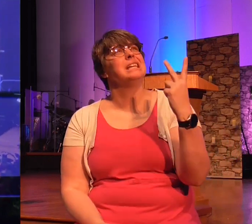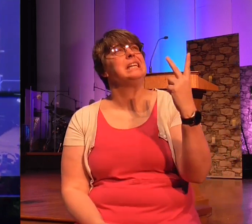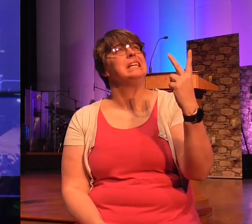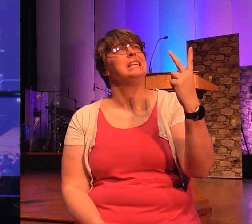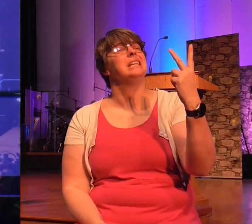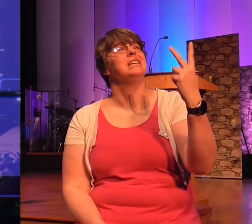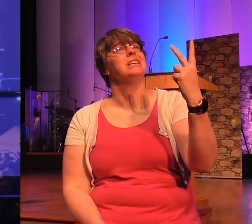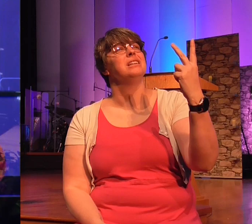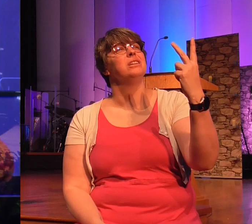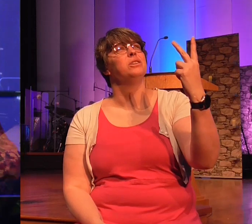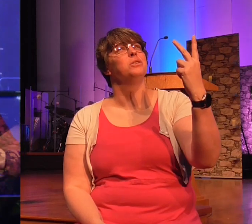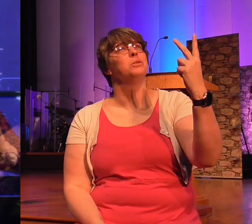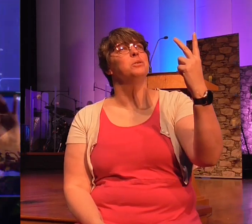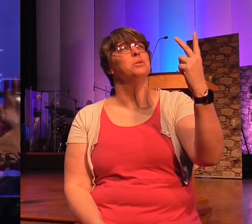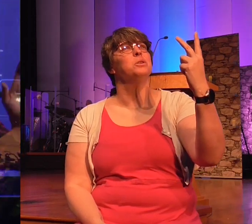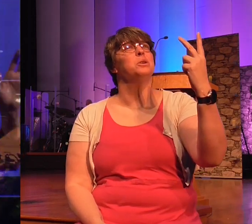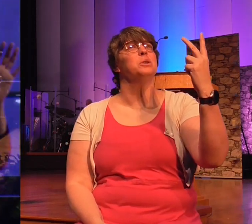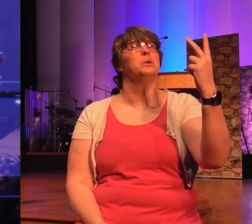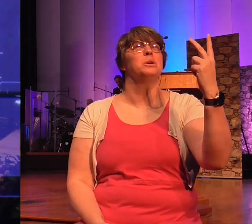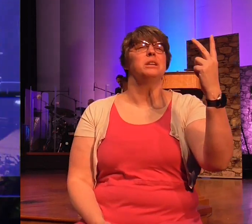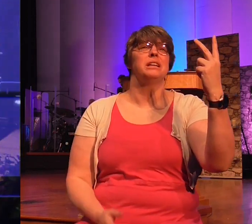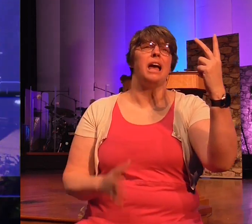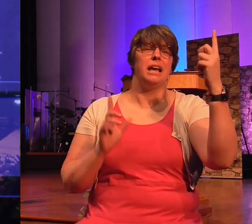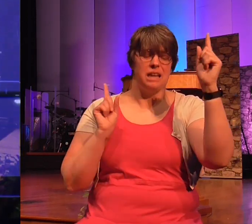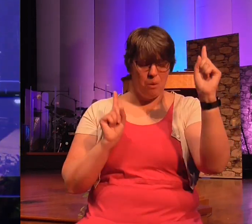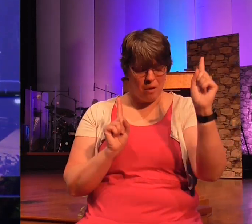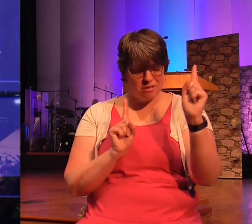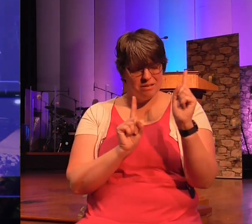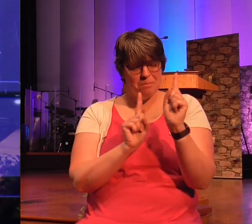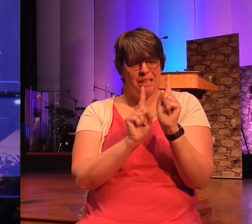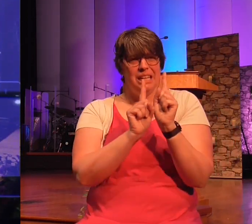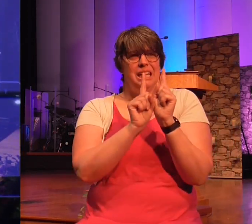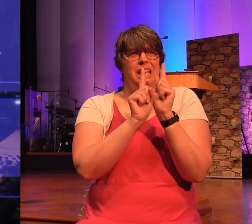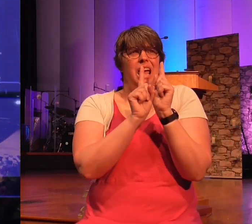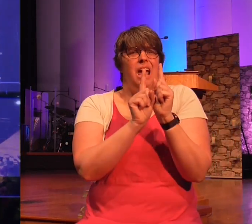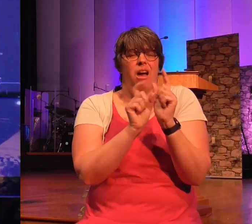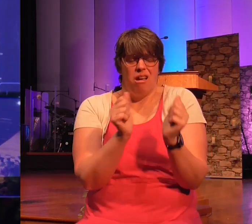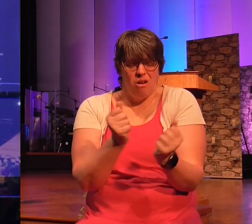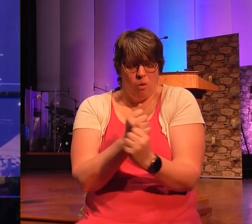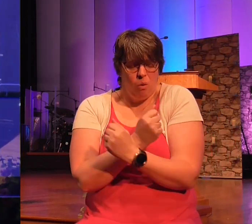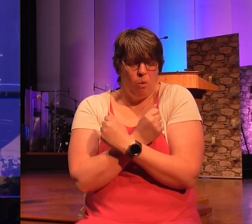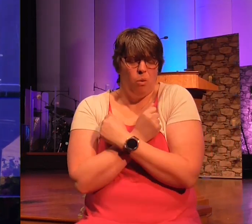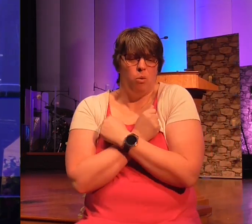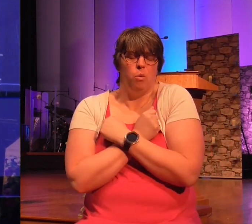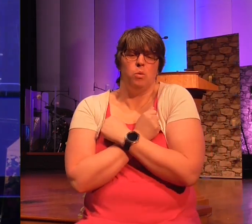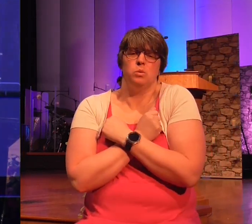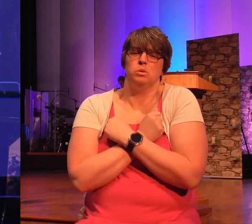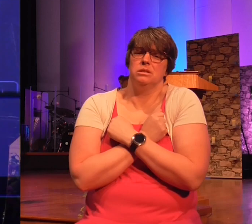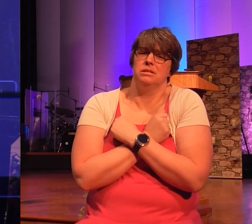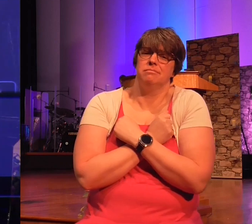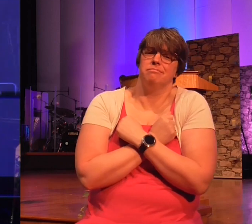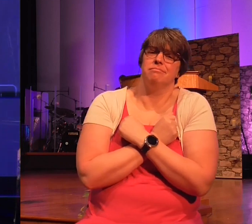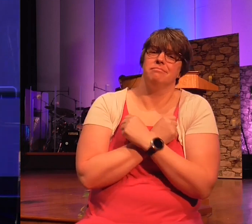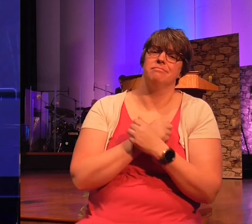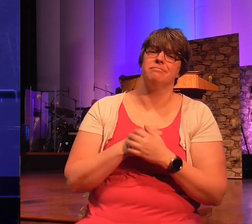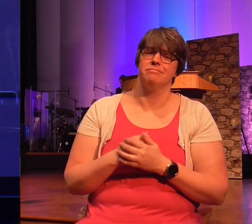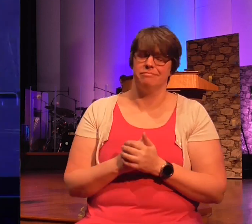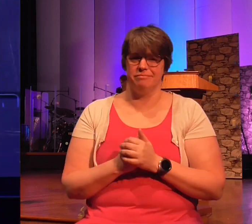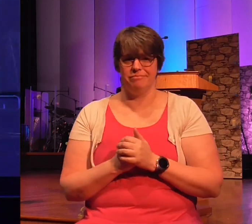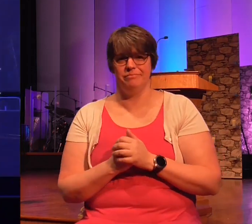see you and behold you in everything.